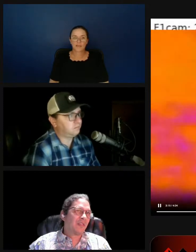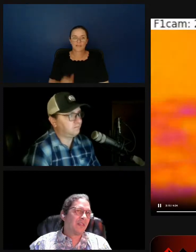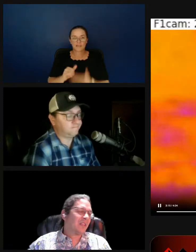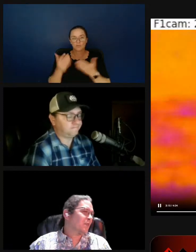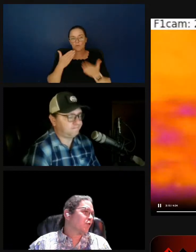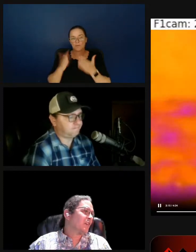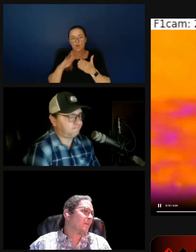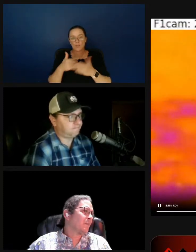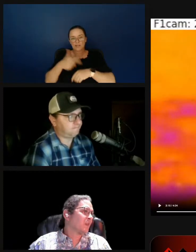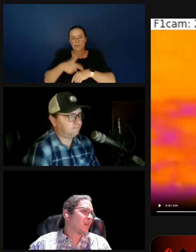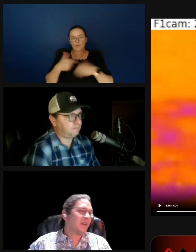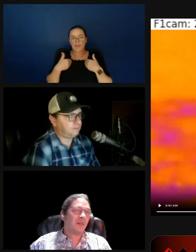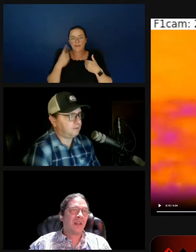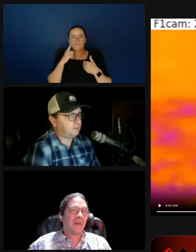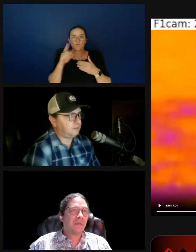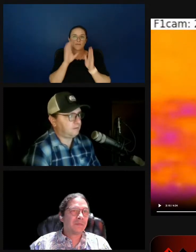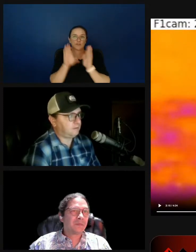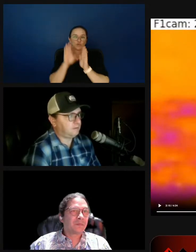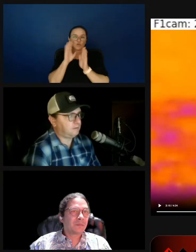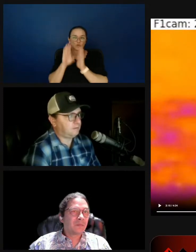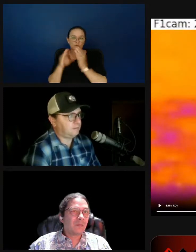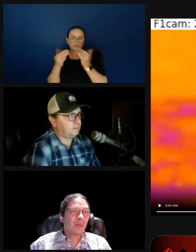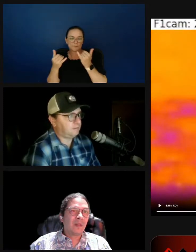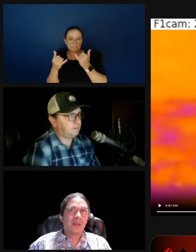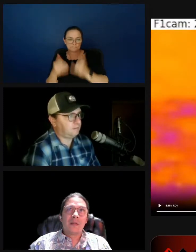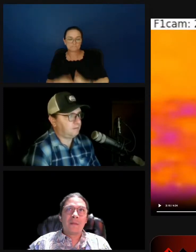for this imagery here today.